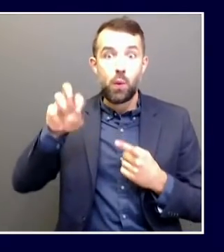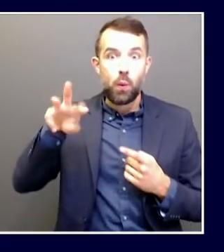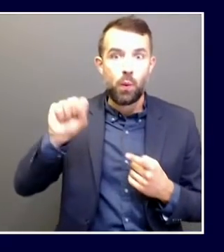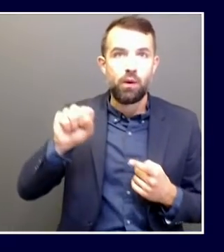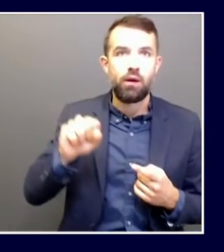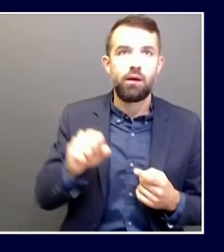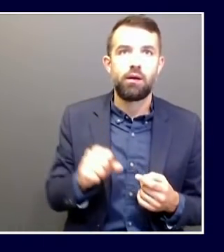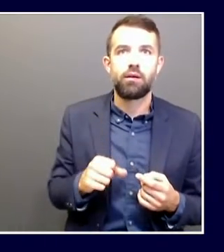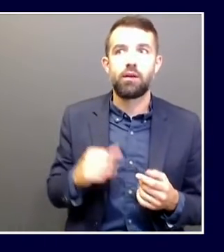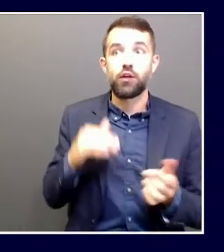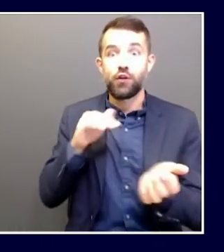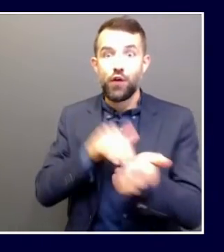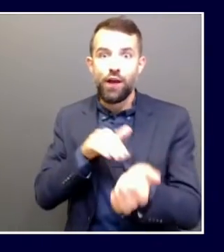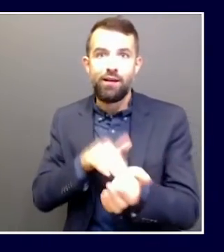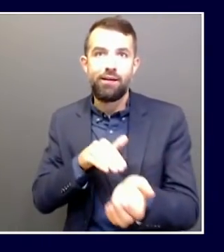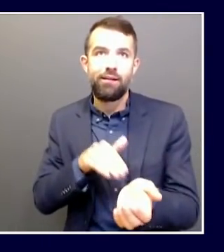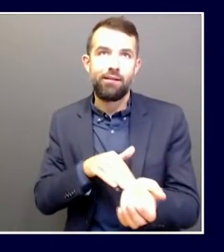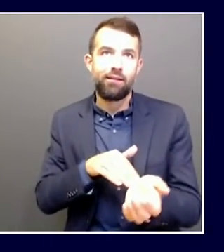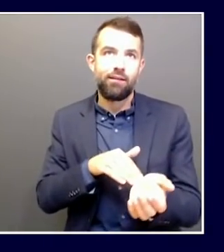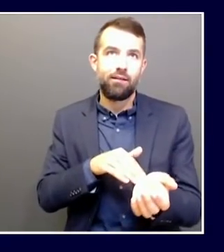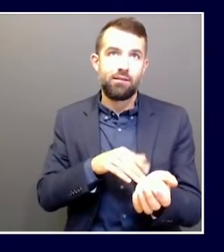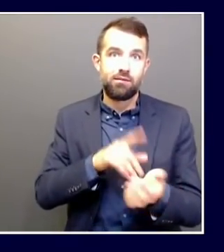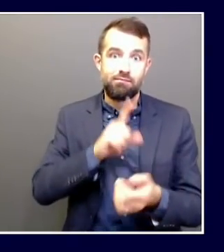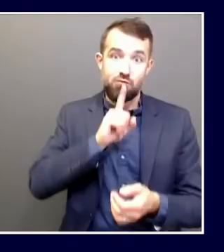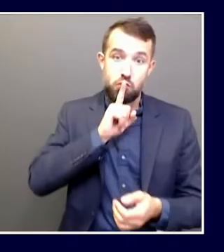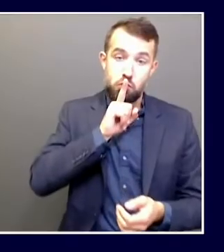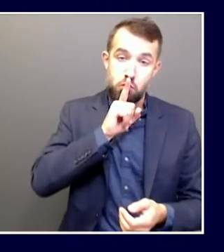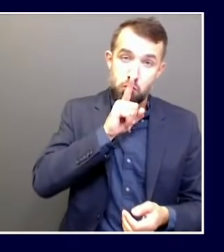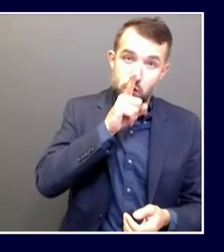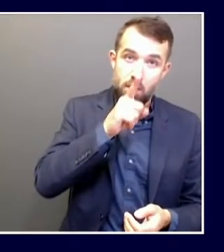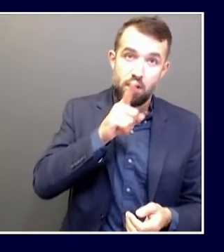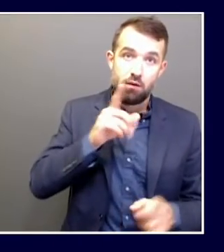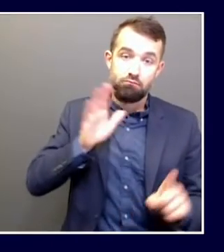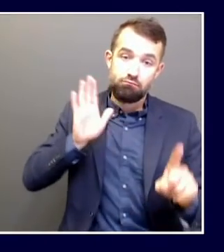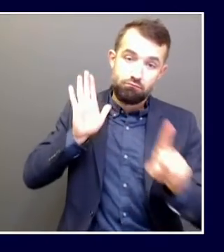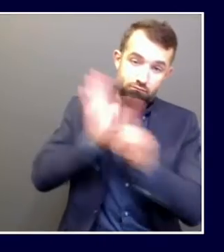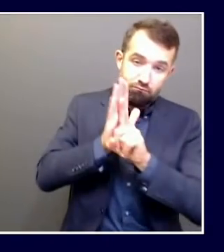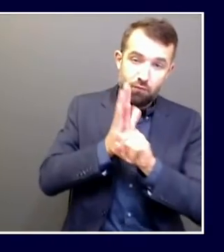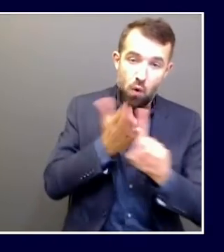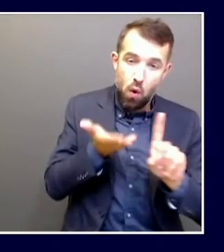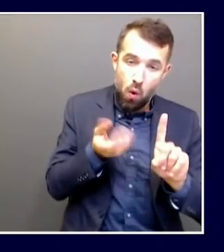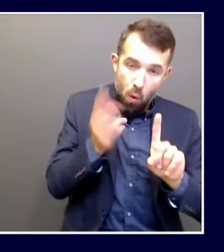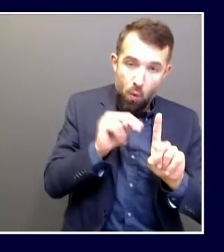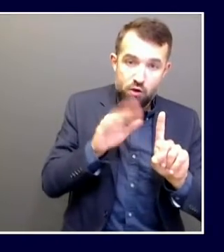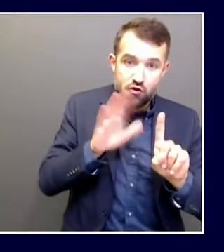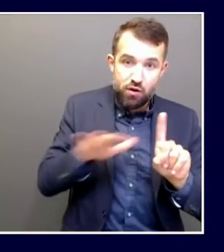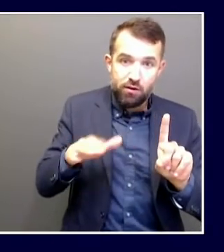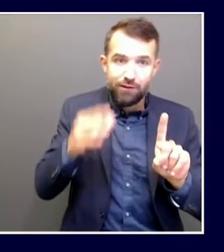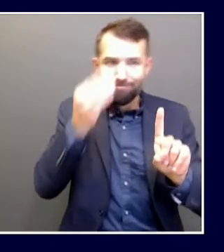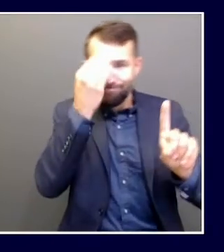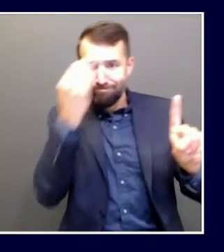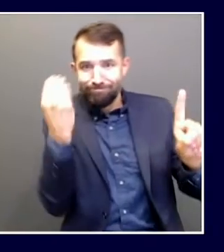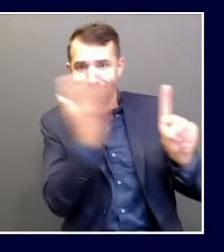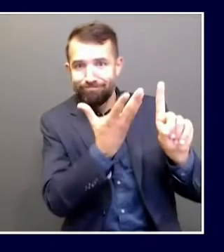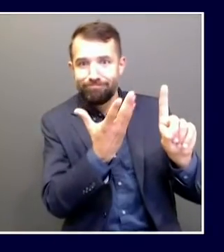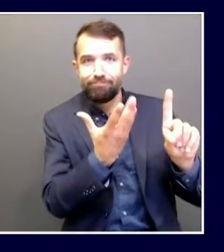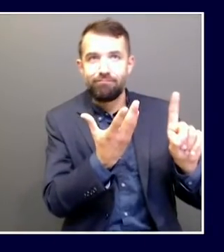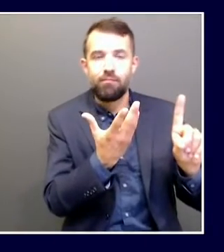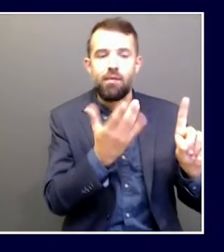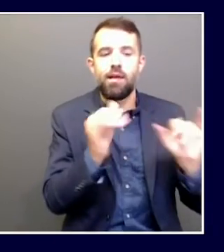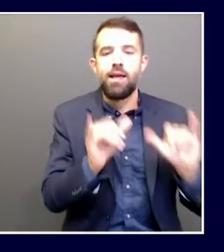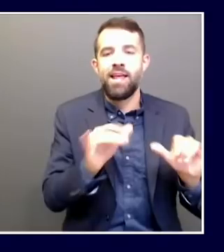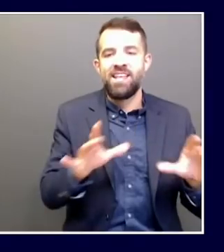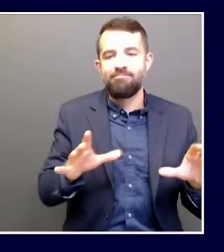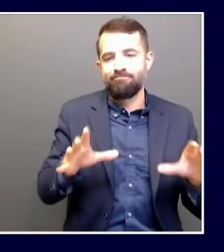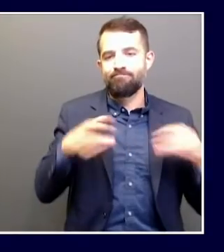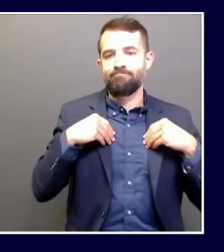doctor, but when it becomes real for them by virtue of having their child bring it to their attention, that registers on a different